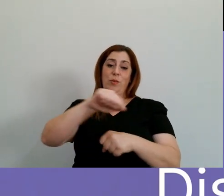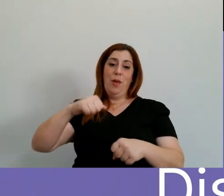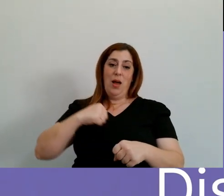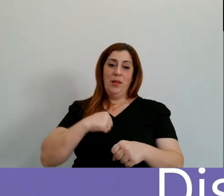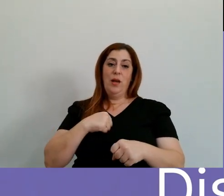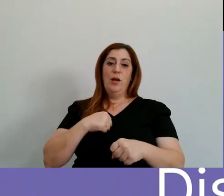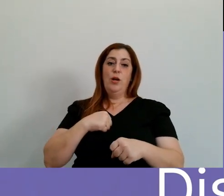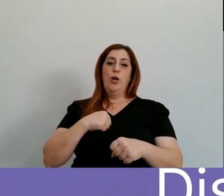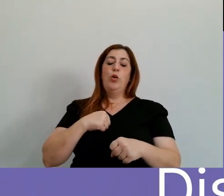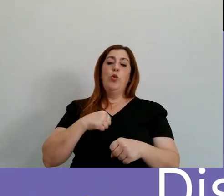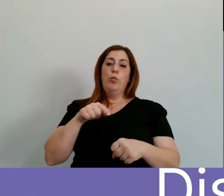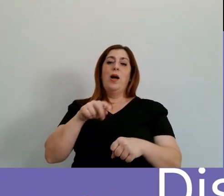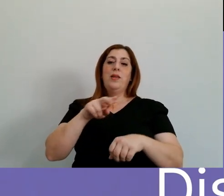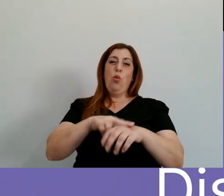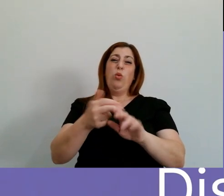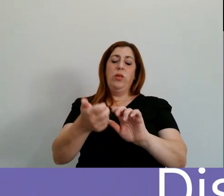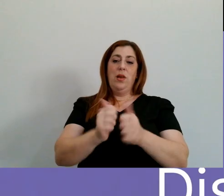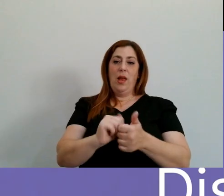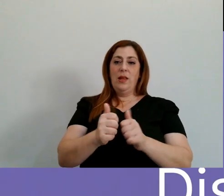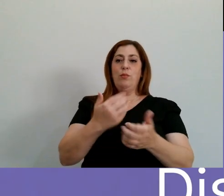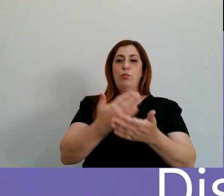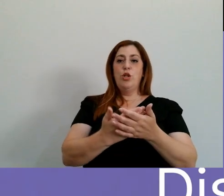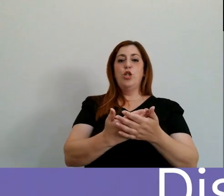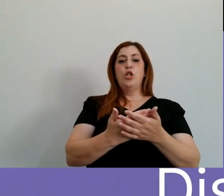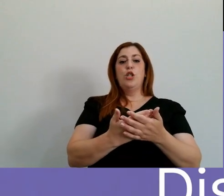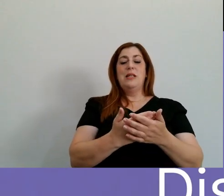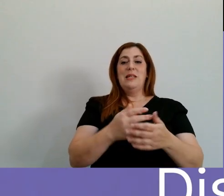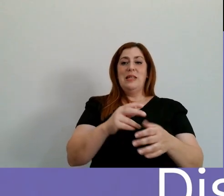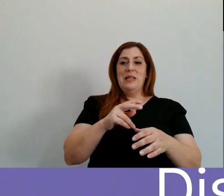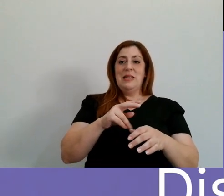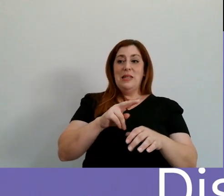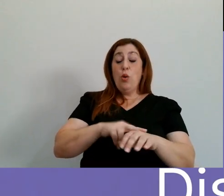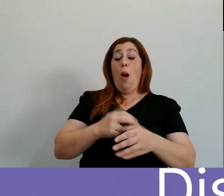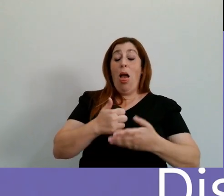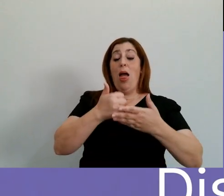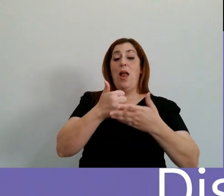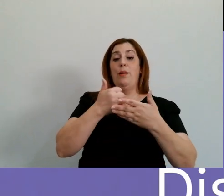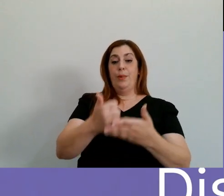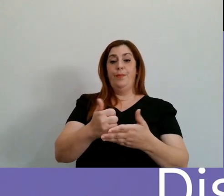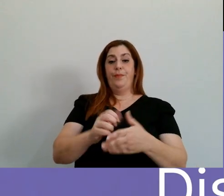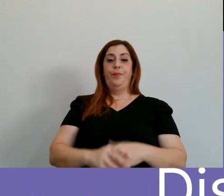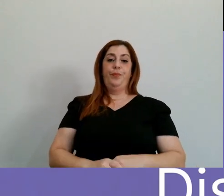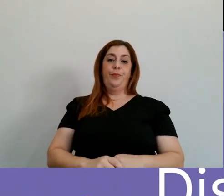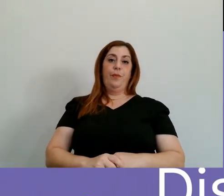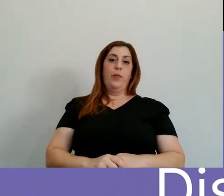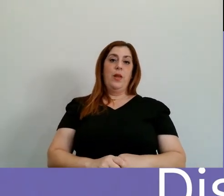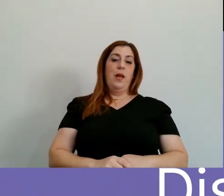sure that we help them as much as we can, because sometimes we face